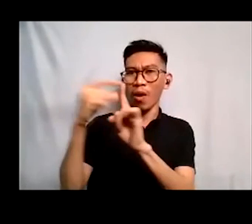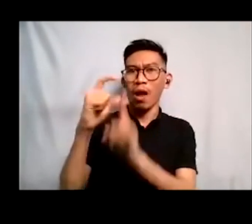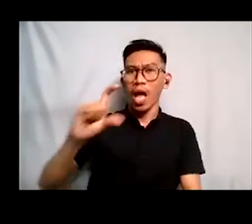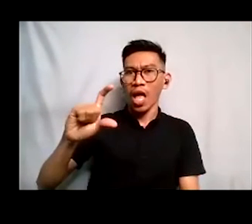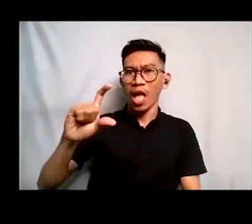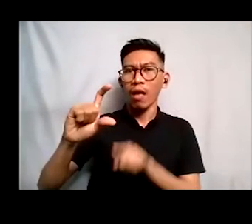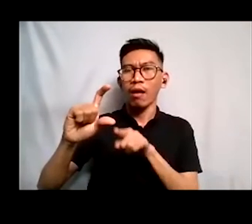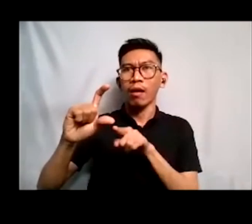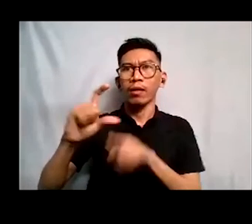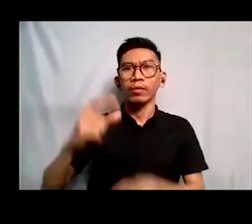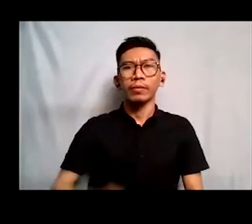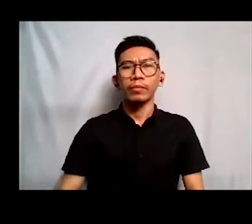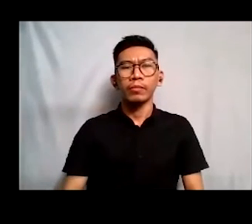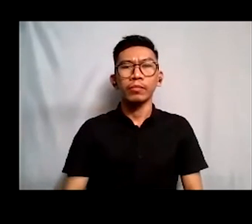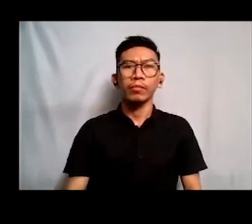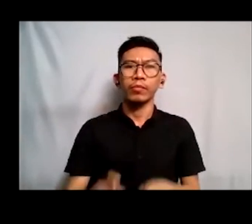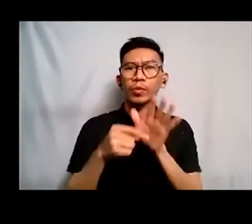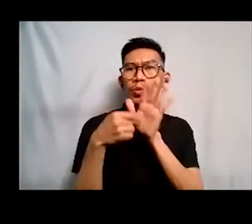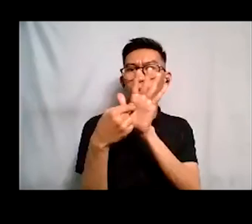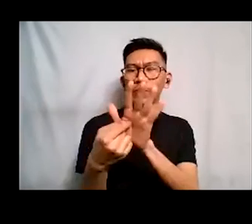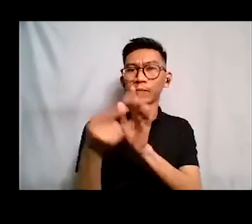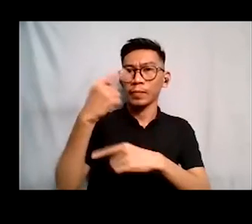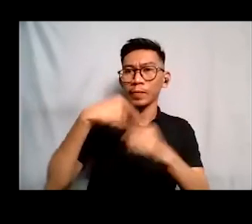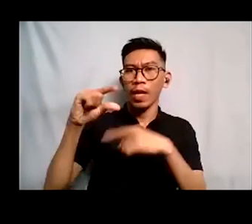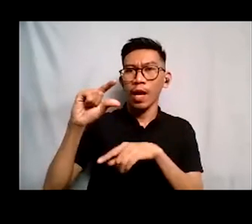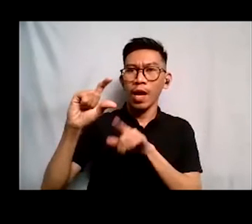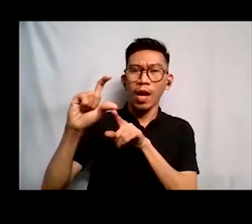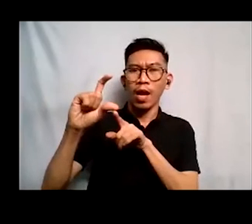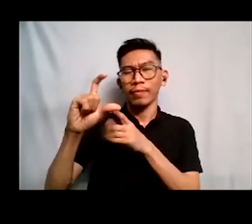just show the sign or not.